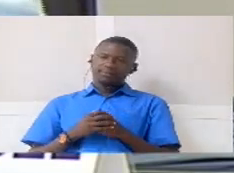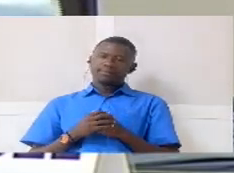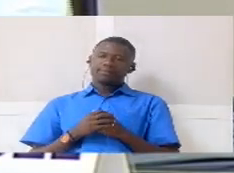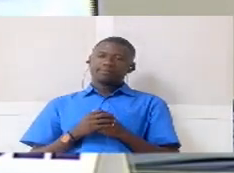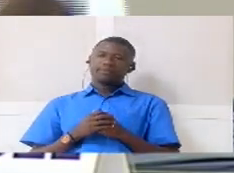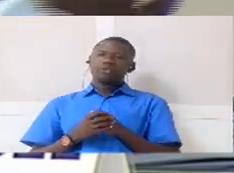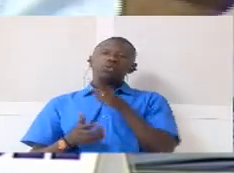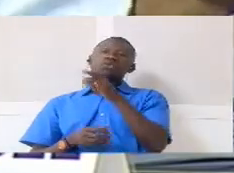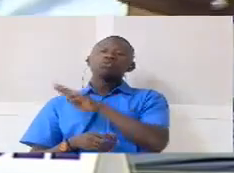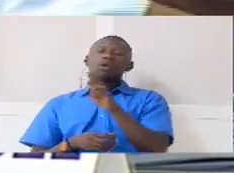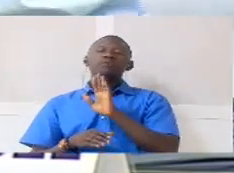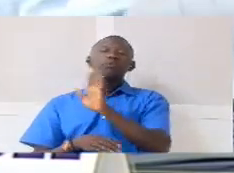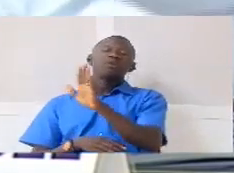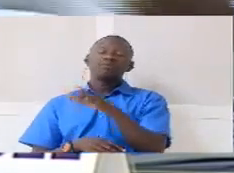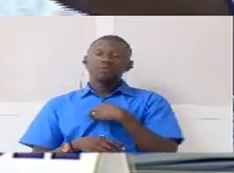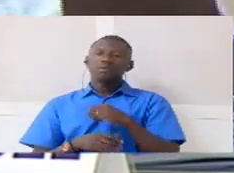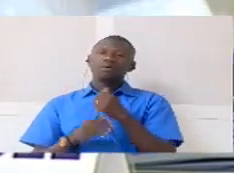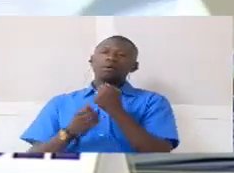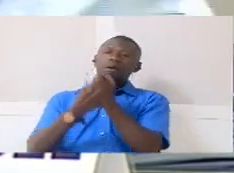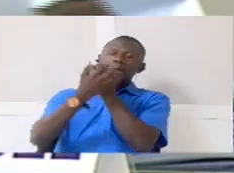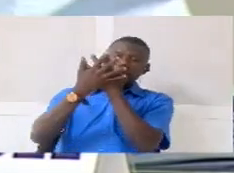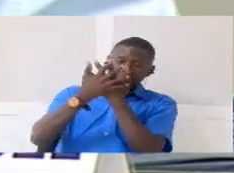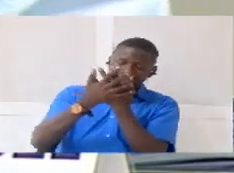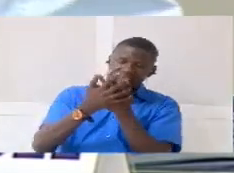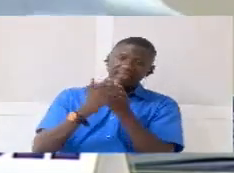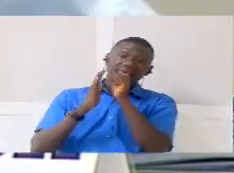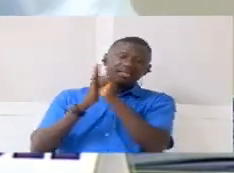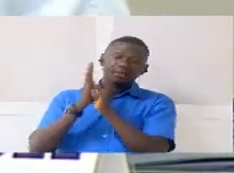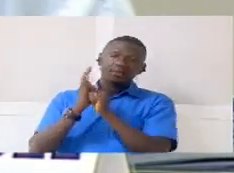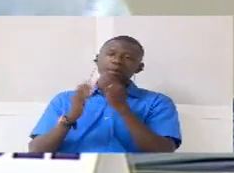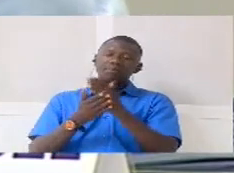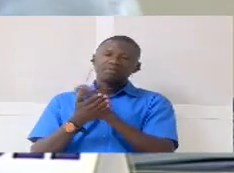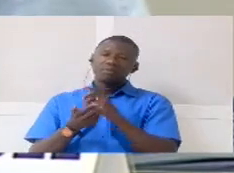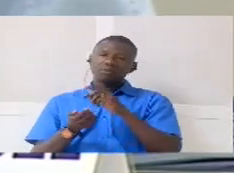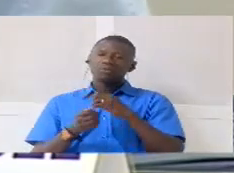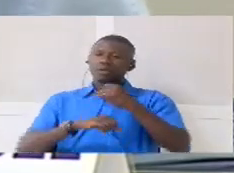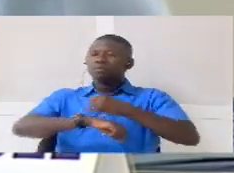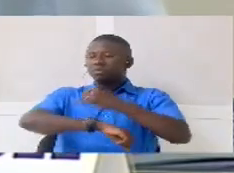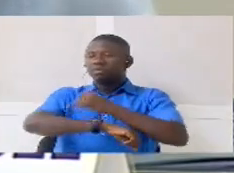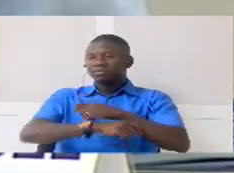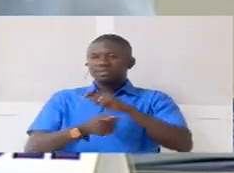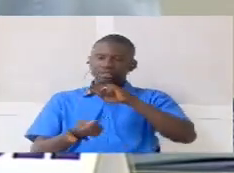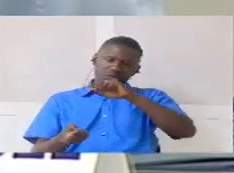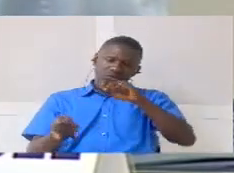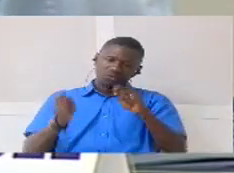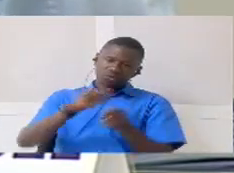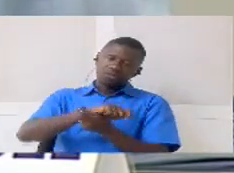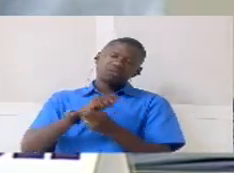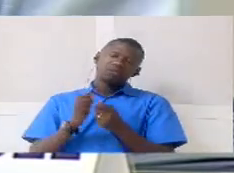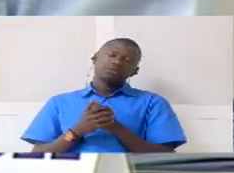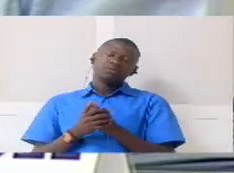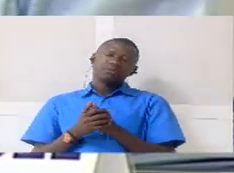act to be reviewed and finalized before you improved on the conditions, the physical conditions of the prison.